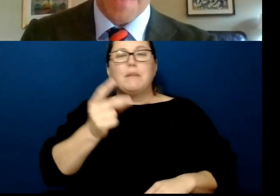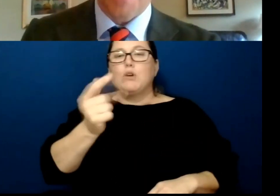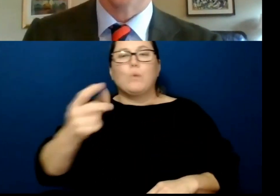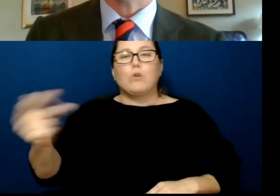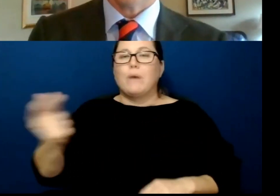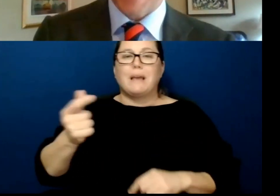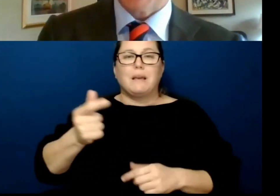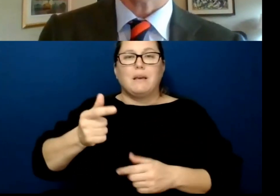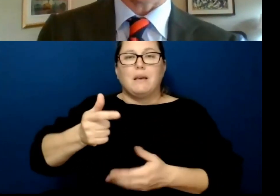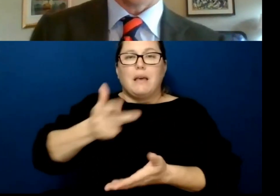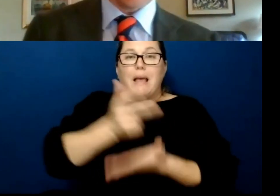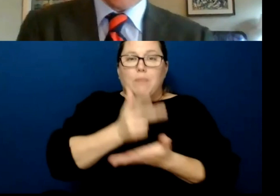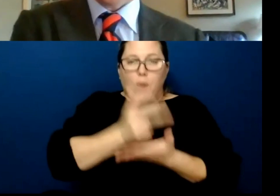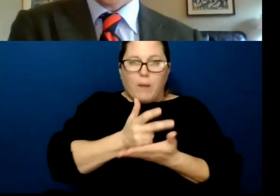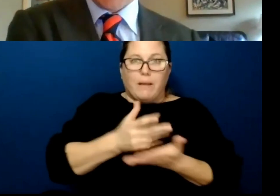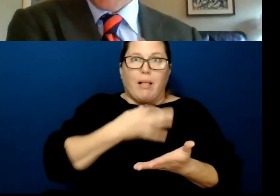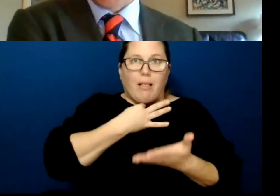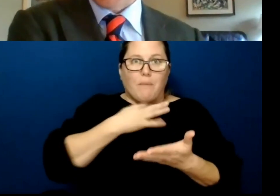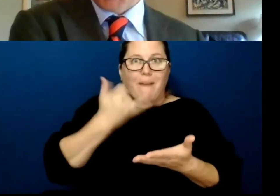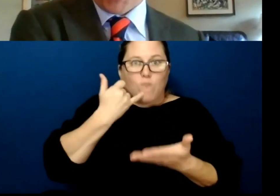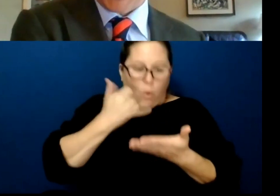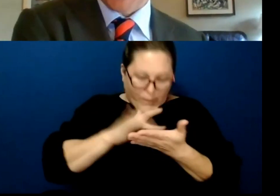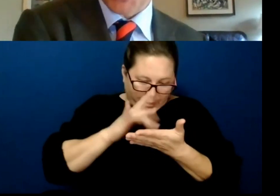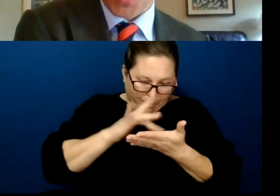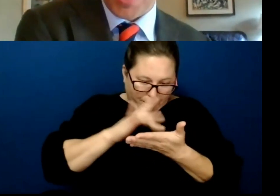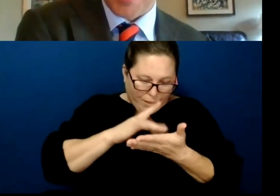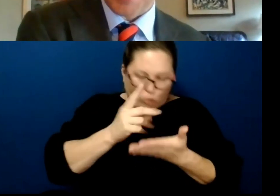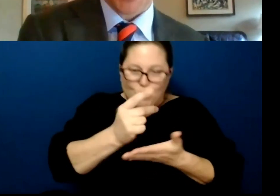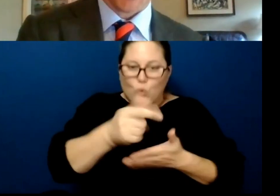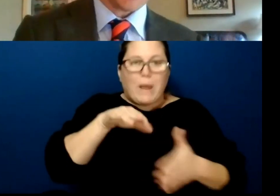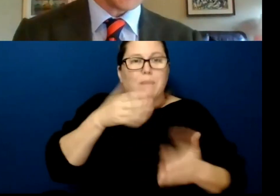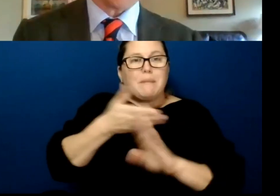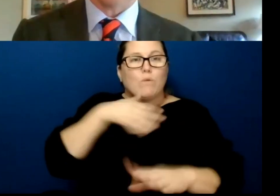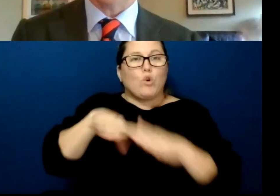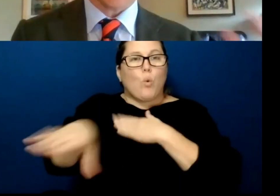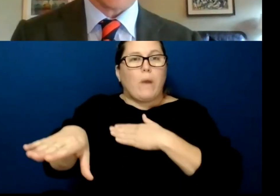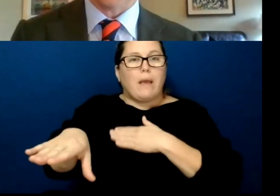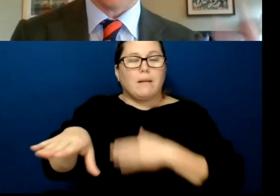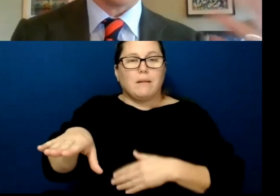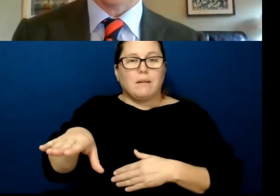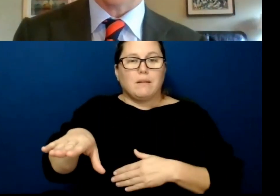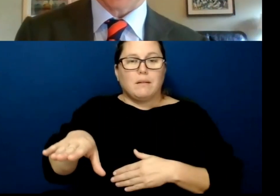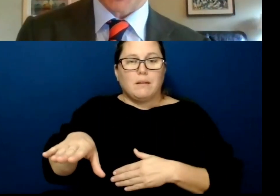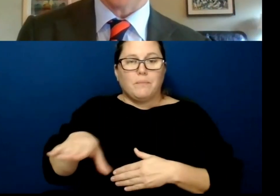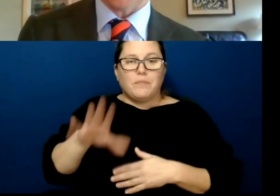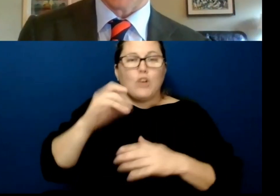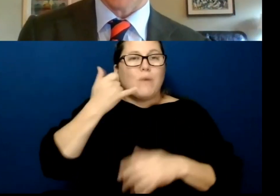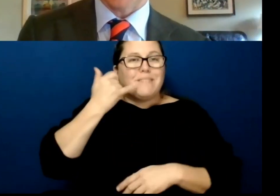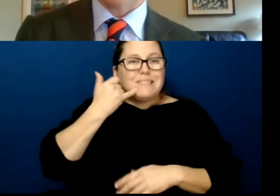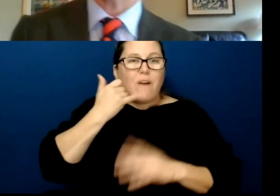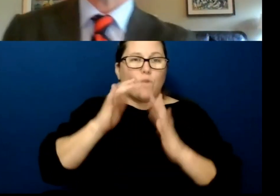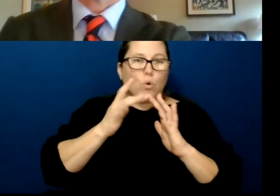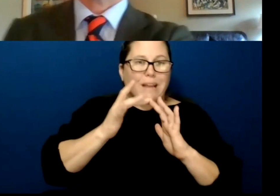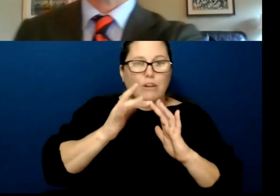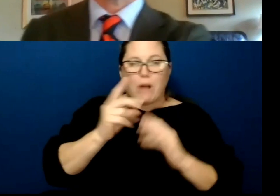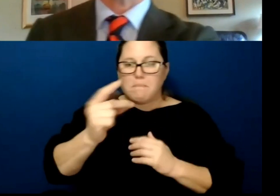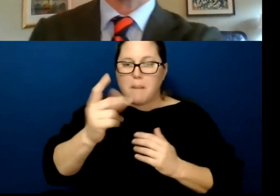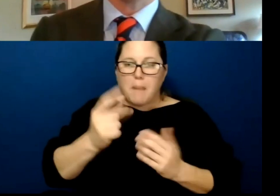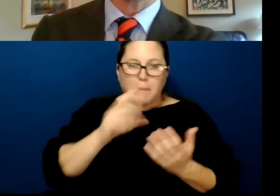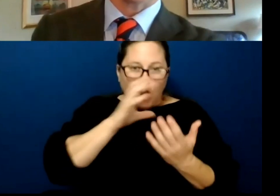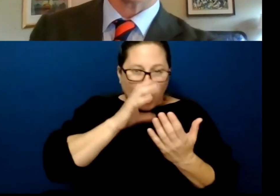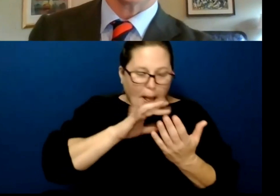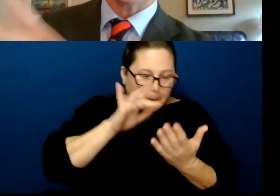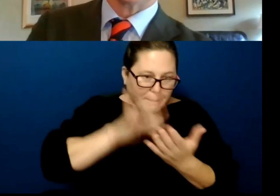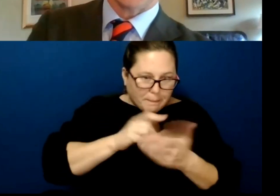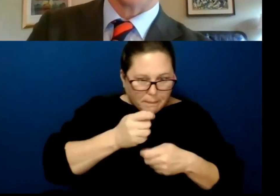the interview. So. Right, exactly. You can do it as you walk in the door. You got a cell phone, you got internet, there's no excuse, right? First of all,